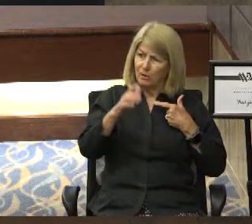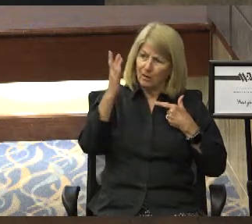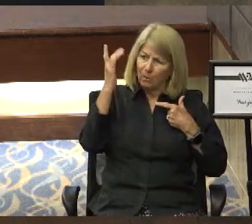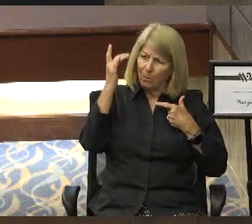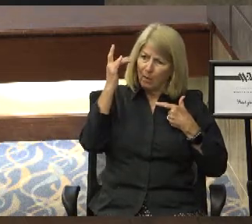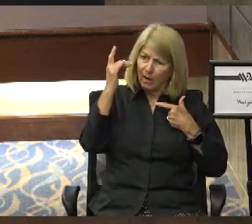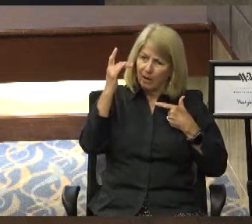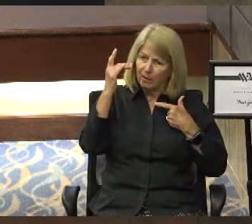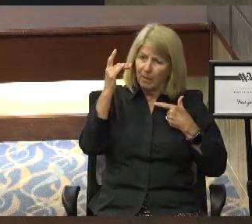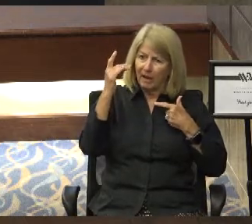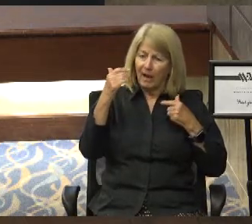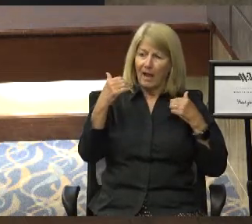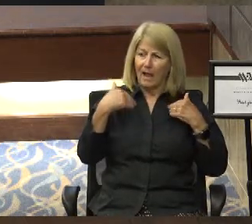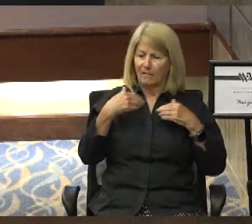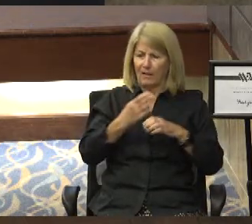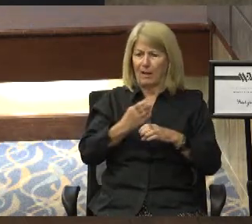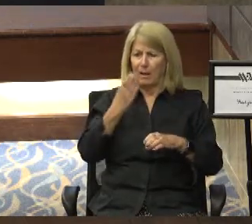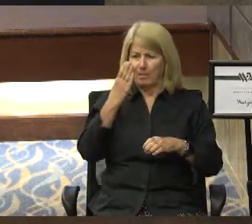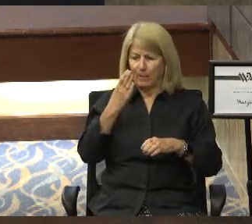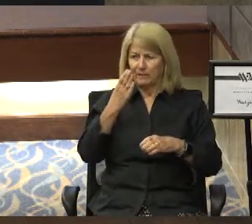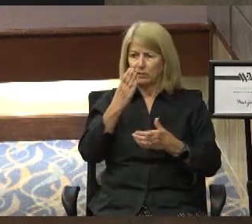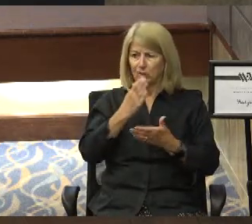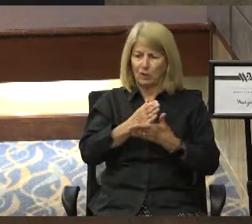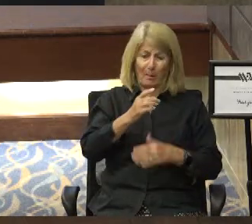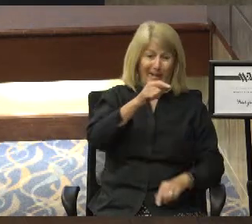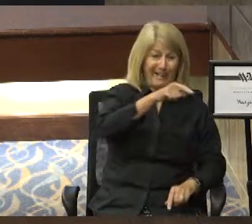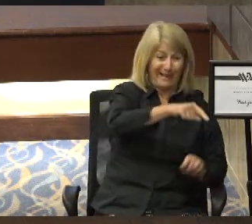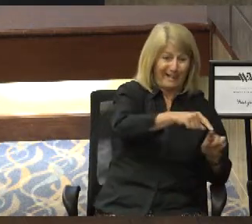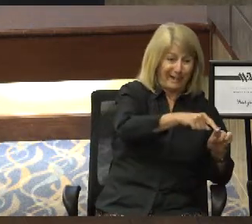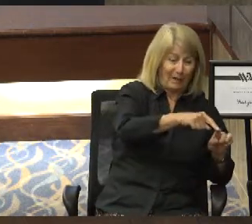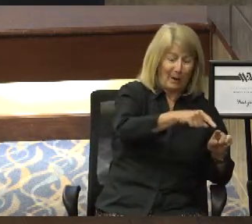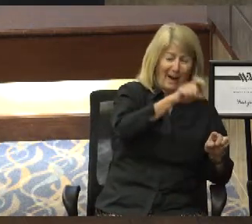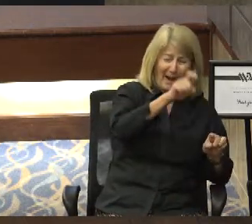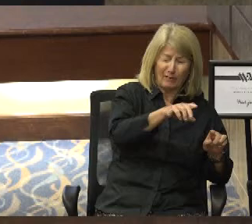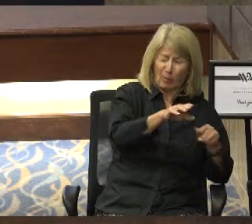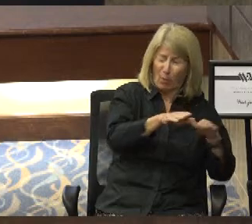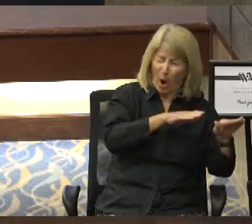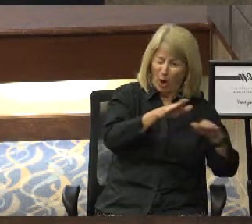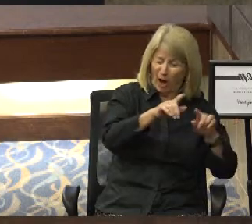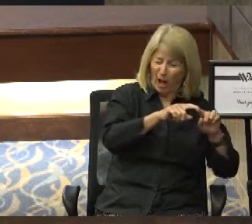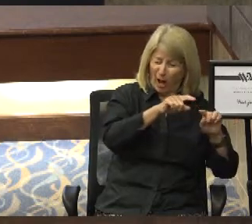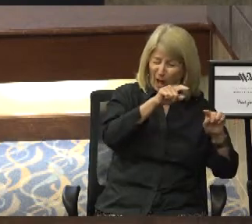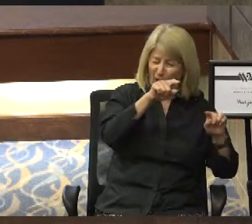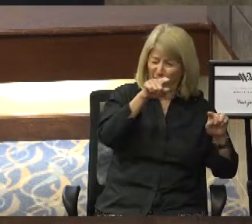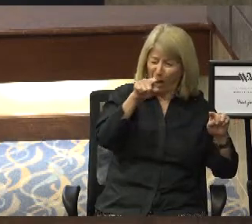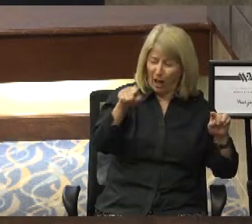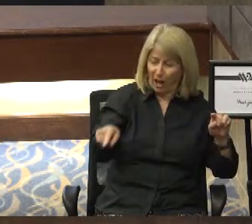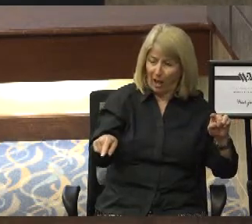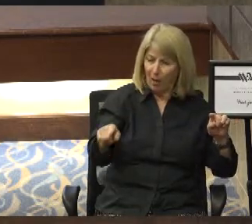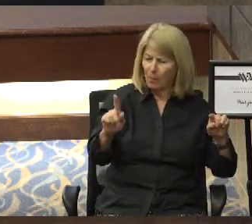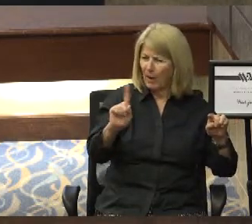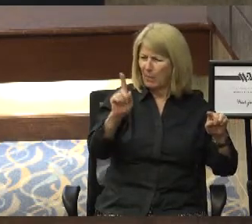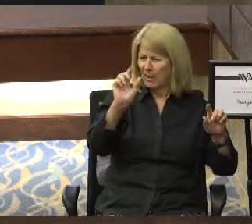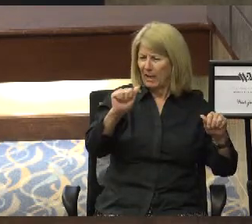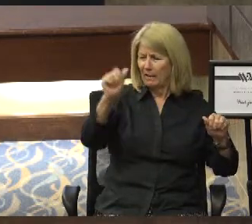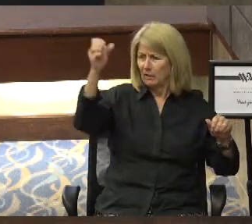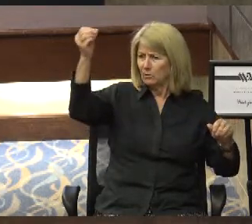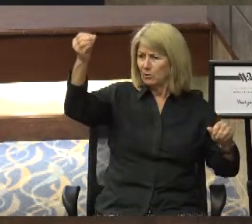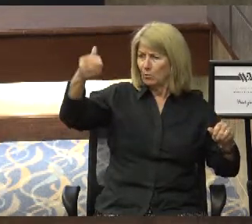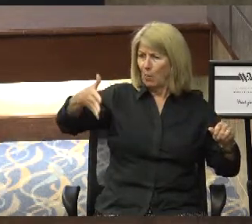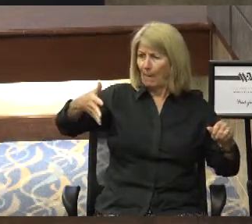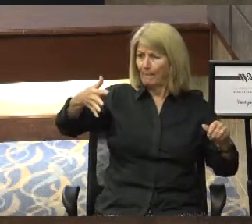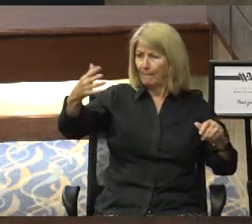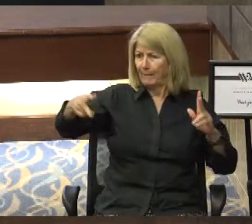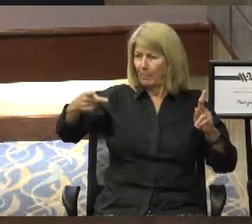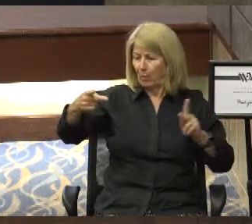bus stop over here for the folks that have to walk away over here when we could just like more directly drop folks who are seeking the